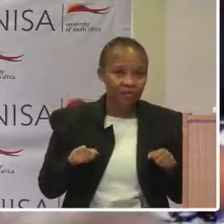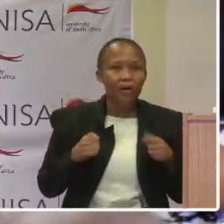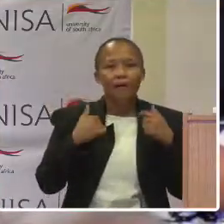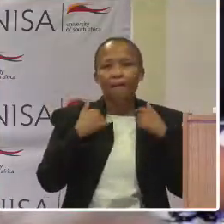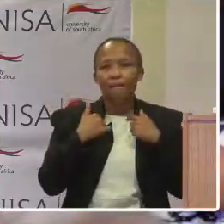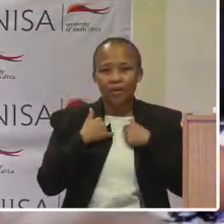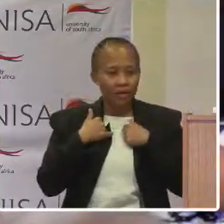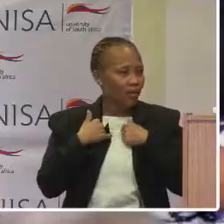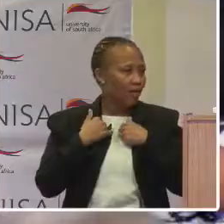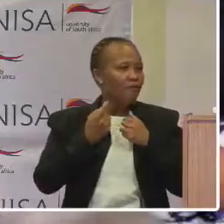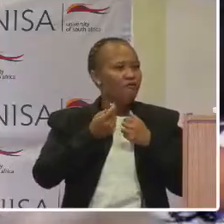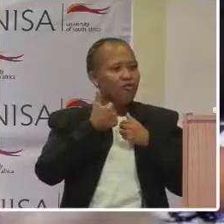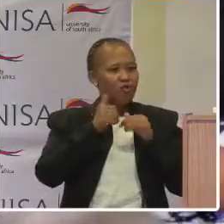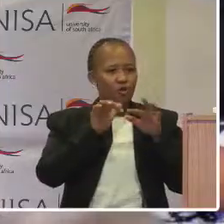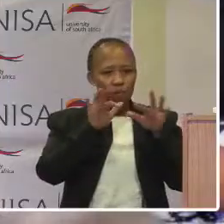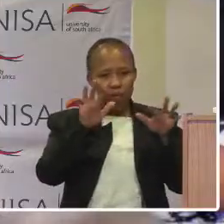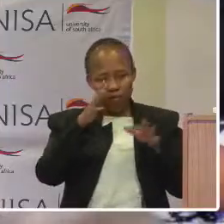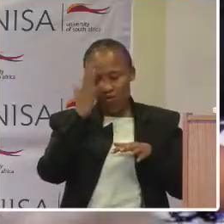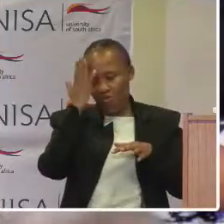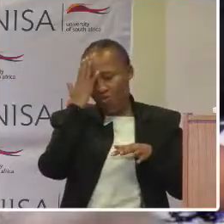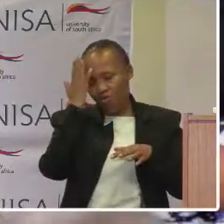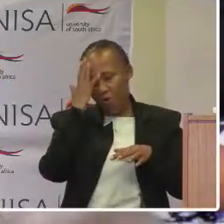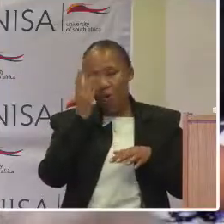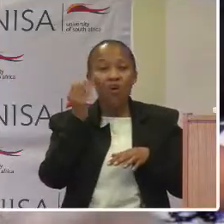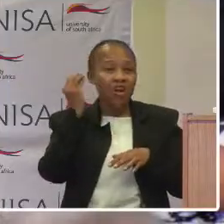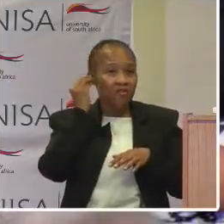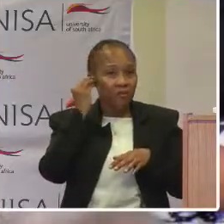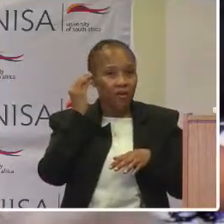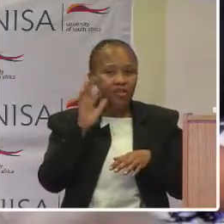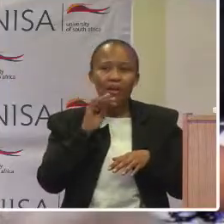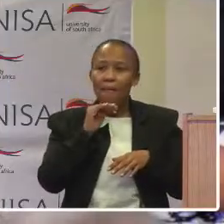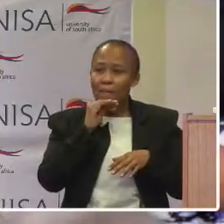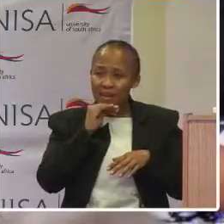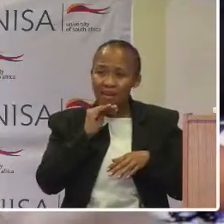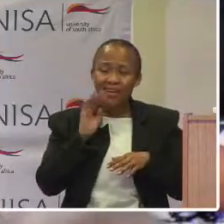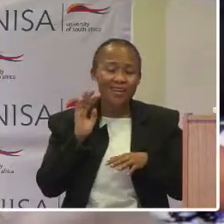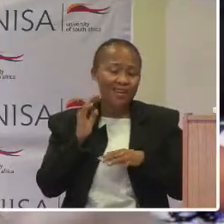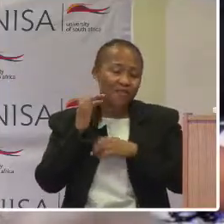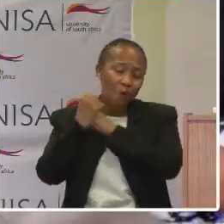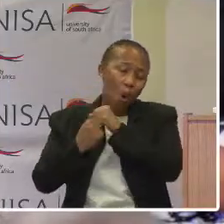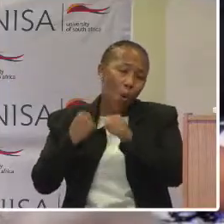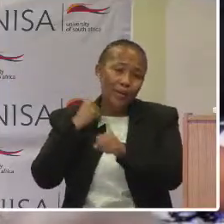people do know that. So we've had drones for more than a century.